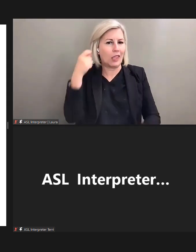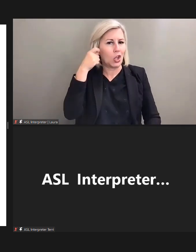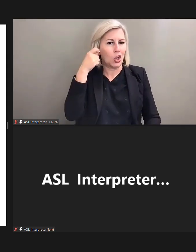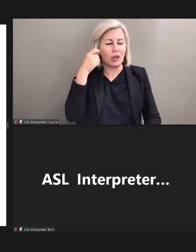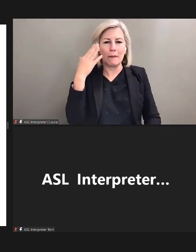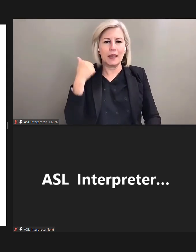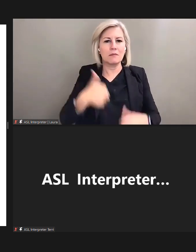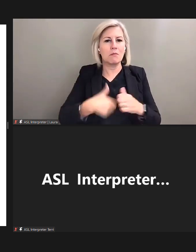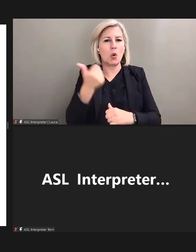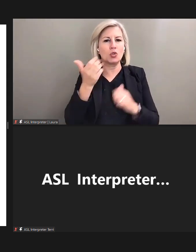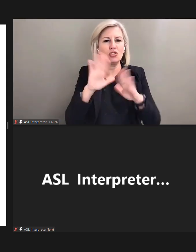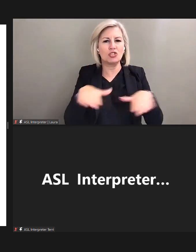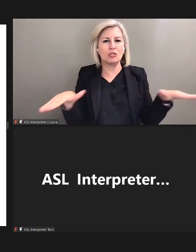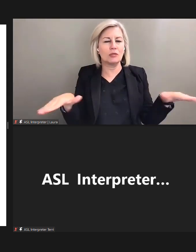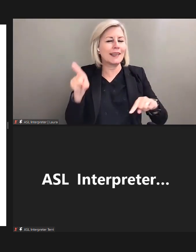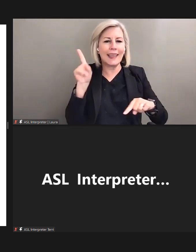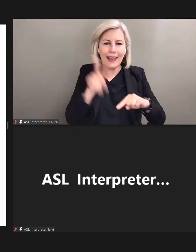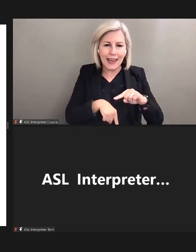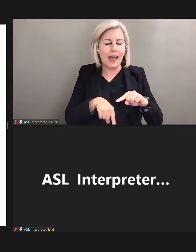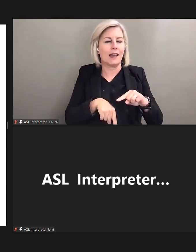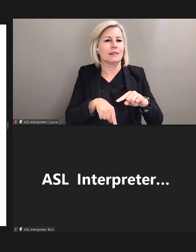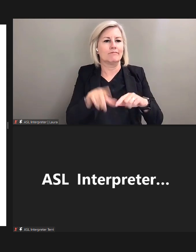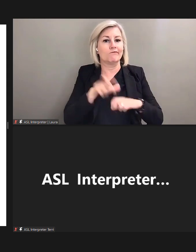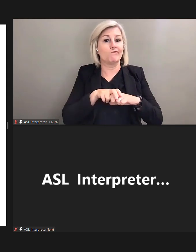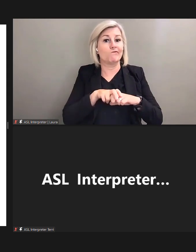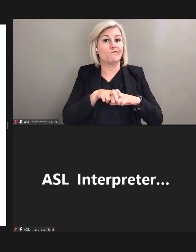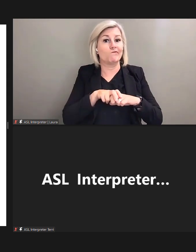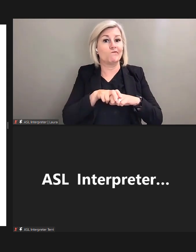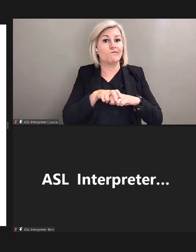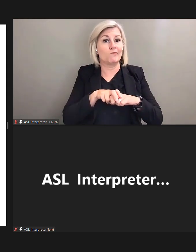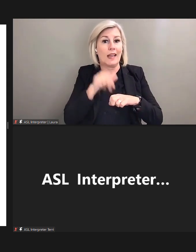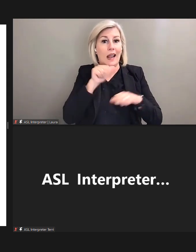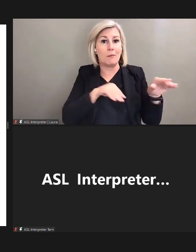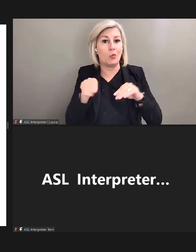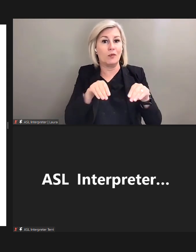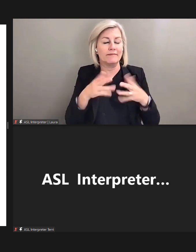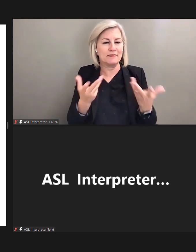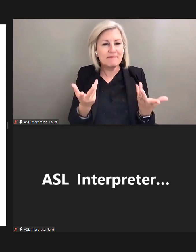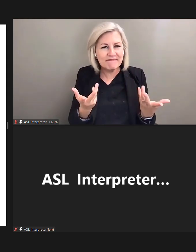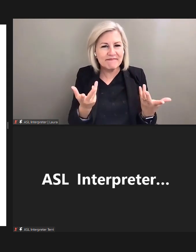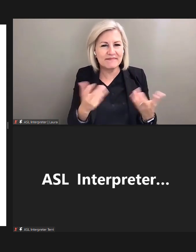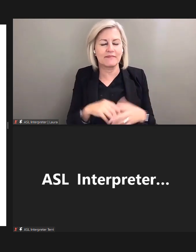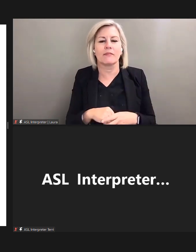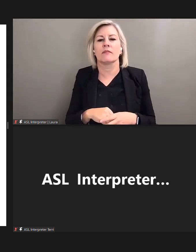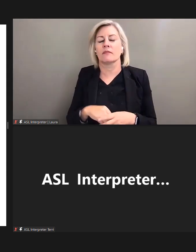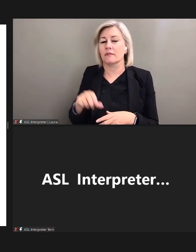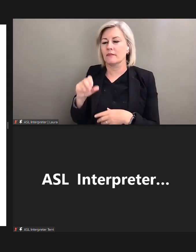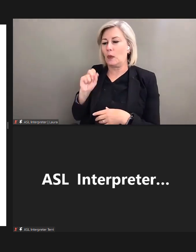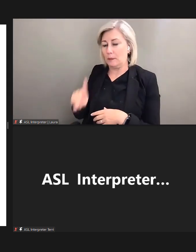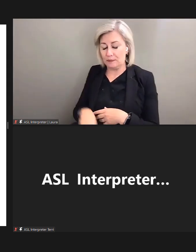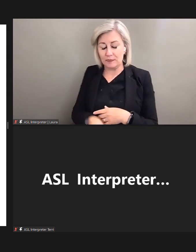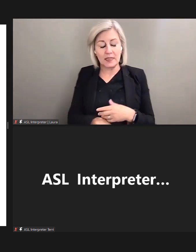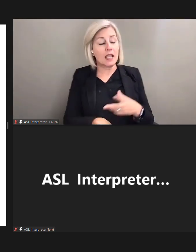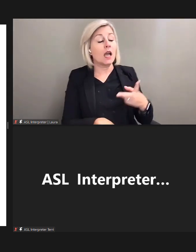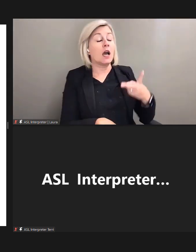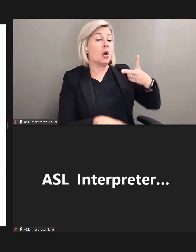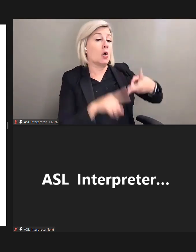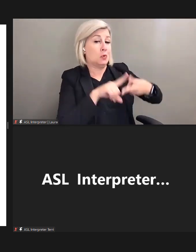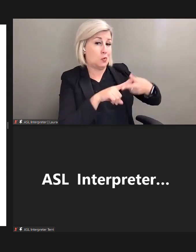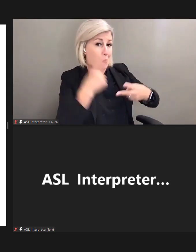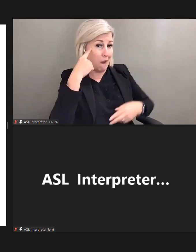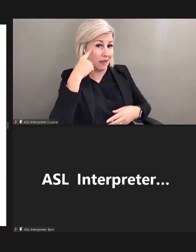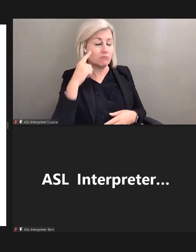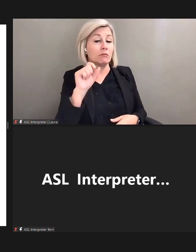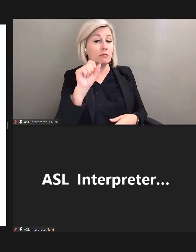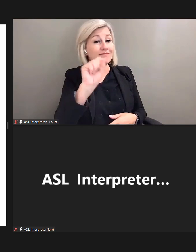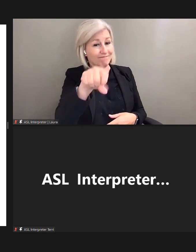to most children not being able to sit still. Great. So two thoughts here. My first is that yes,